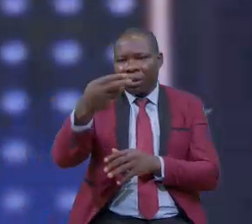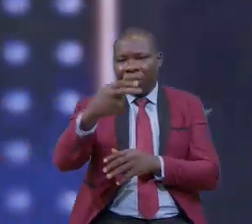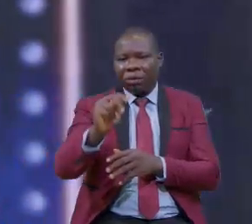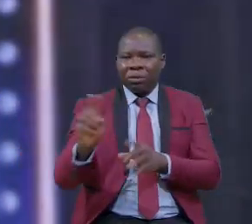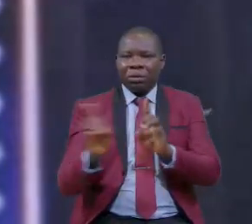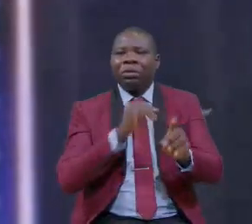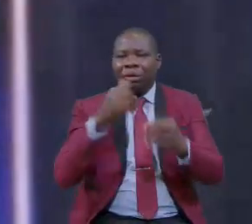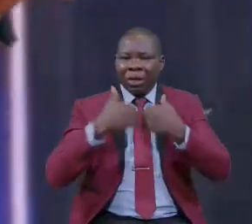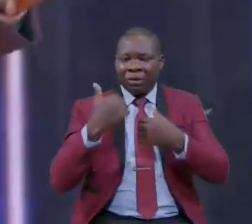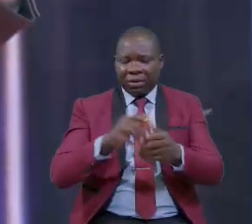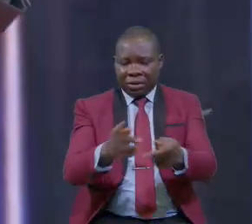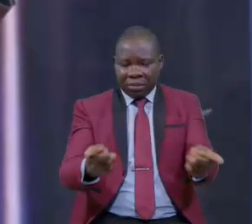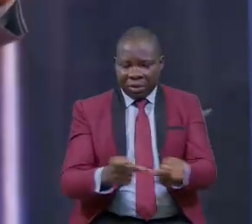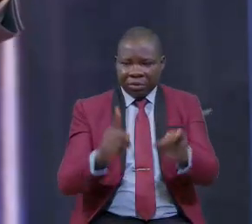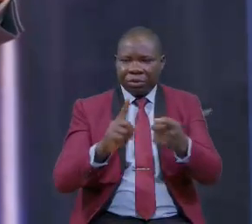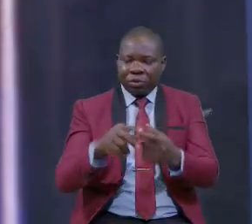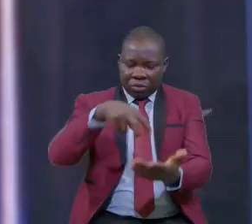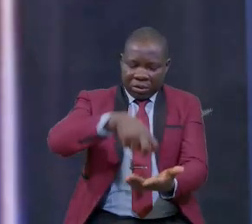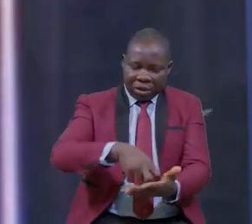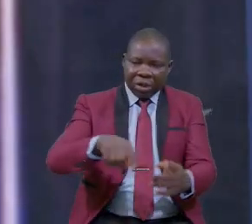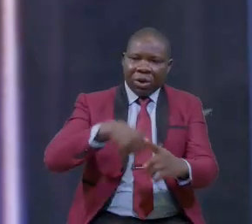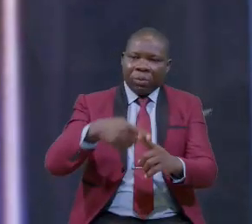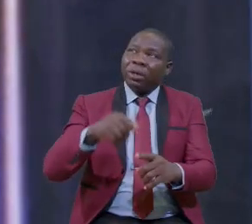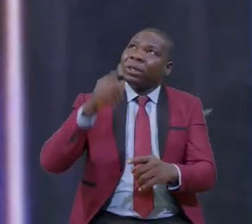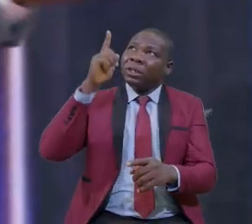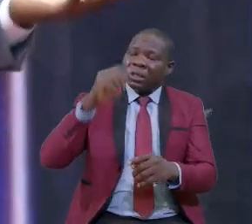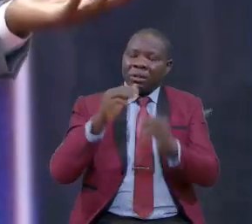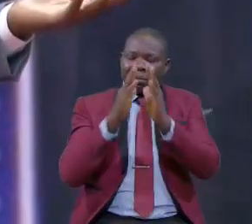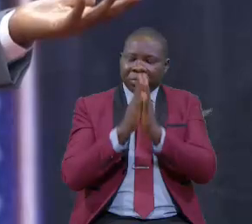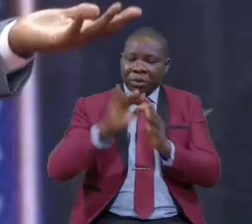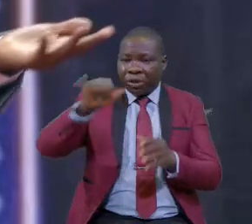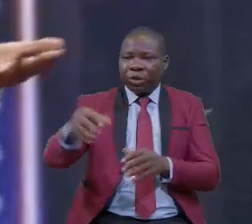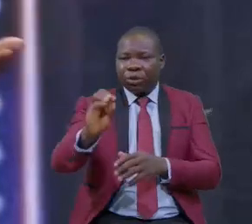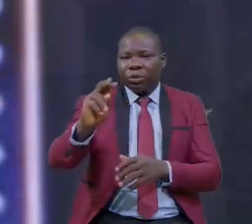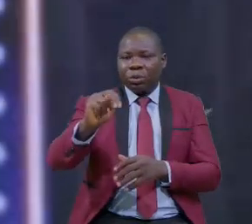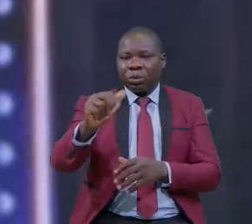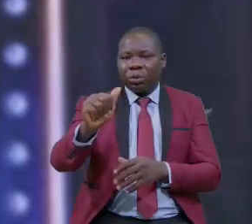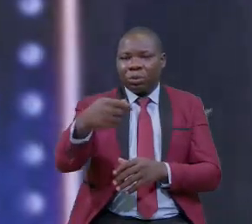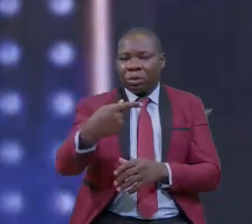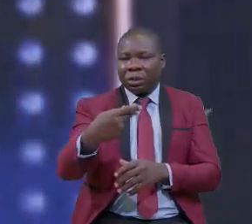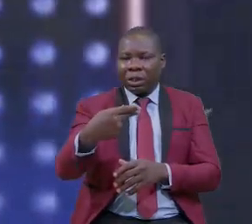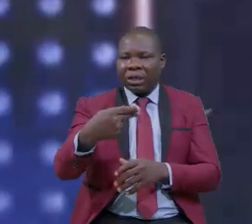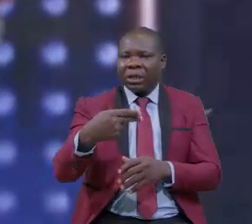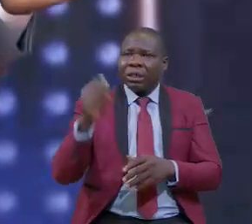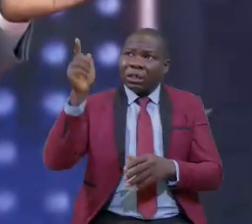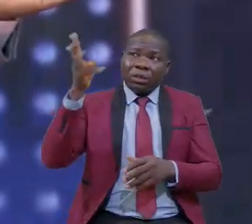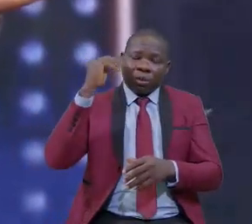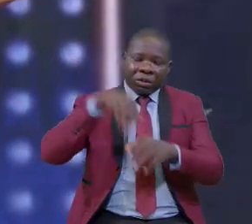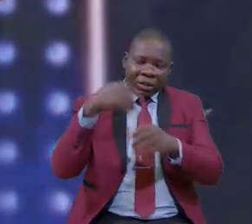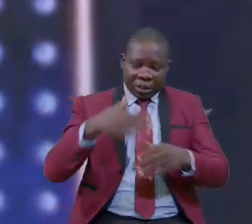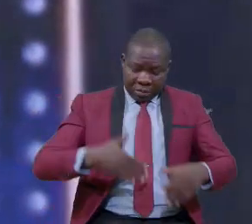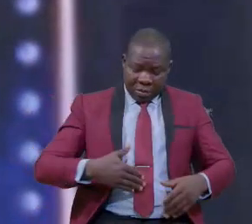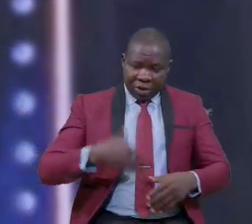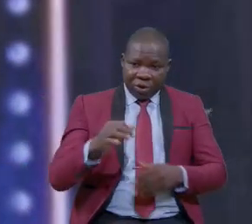when he prayed. He was in the belly of the fish. He didn't even know whether it was facing east or